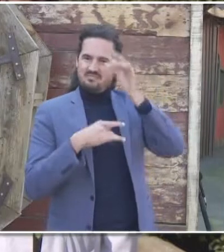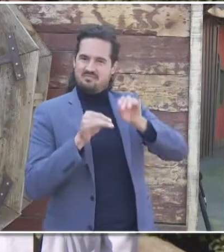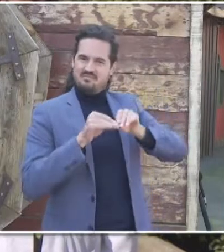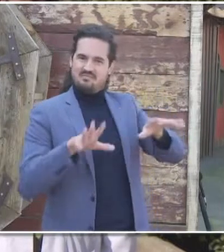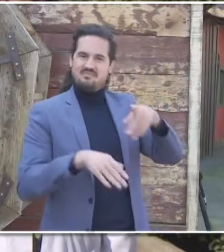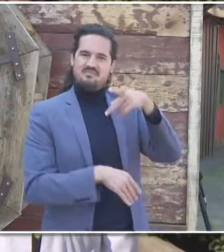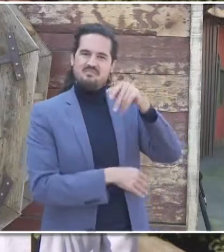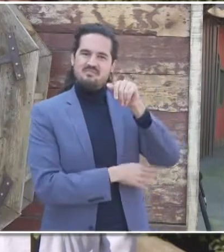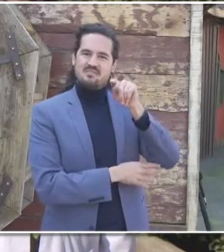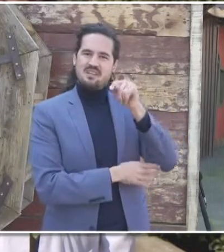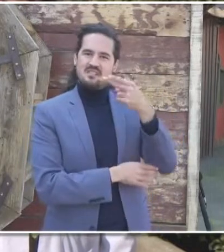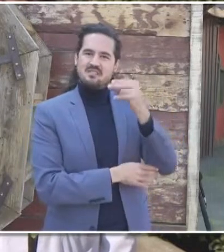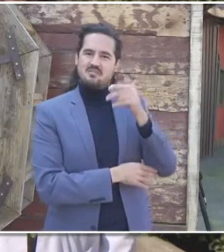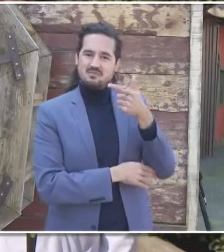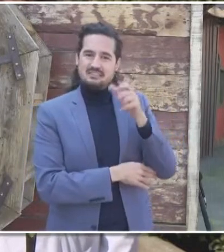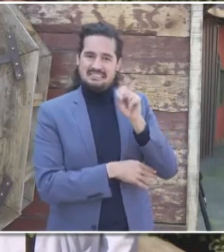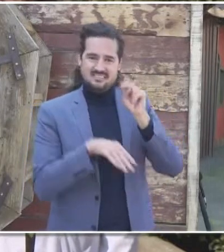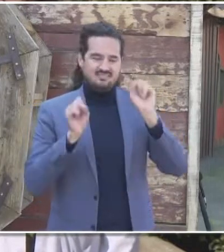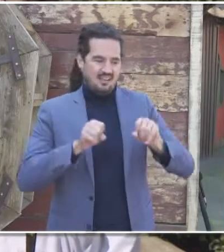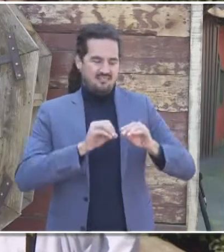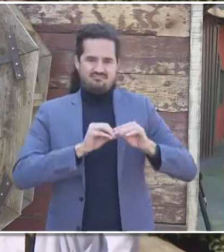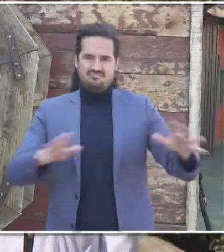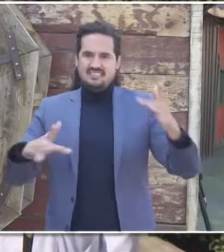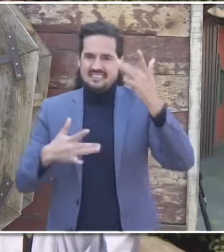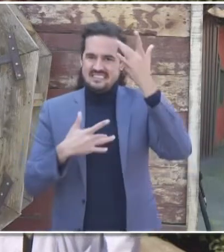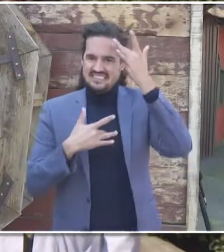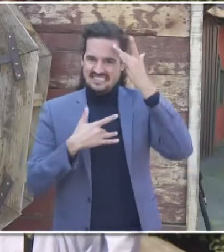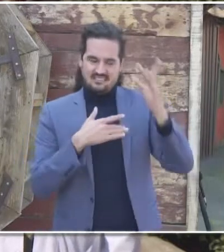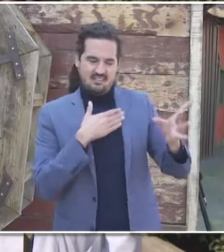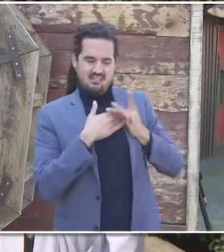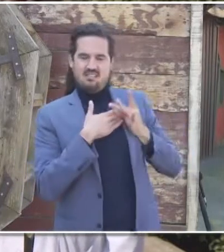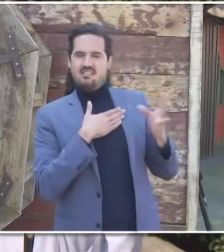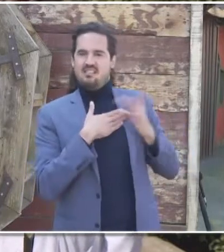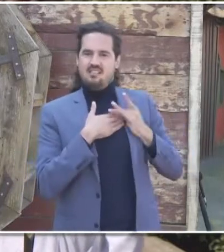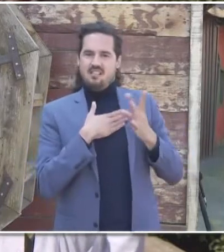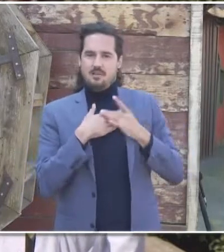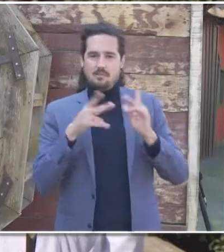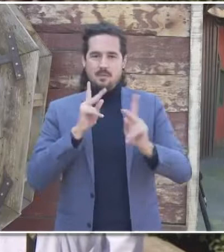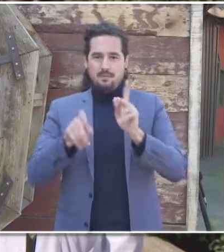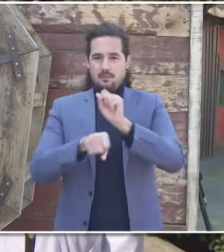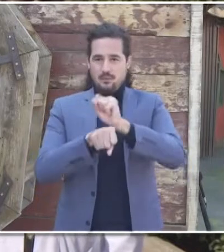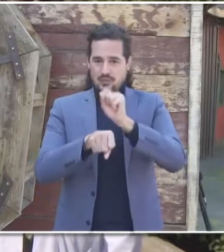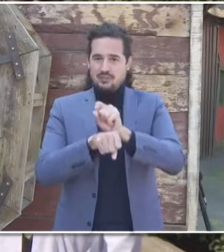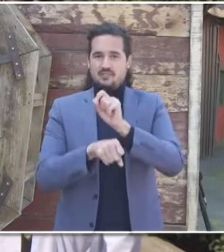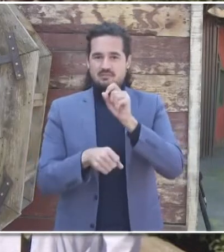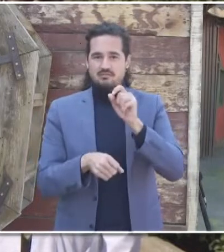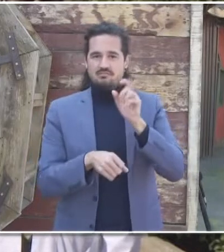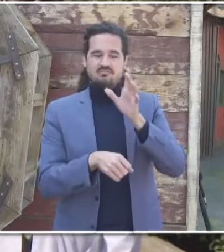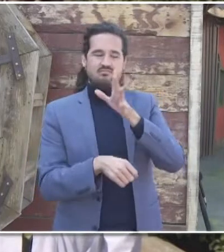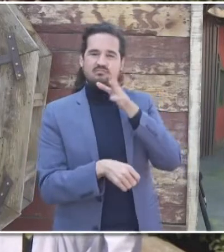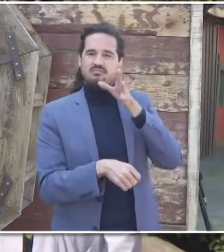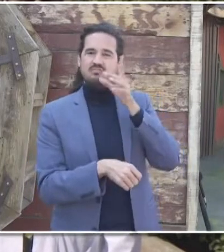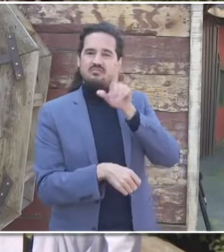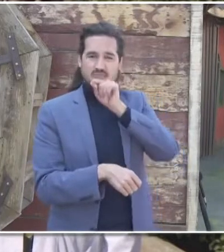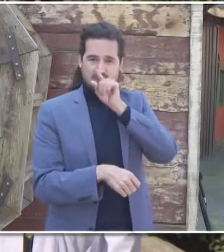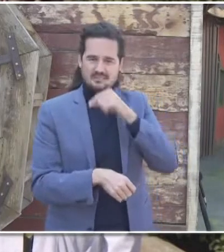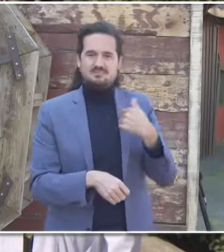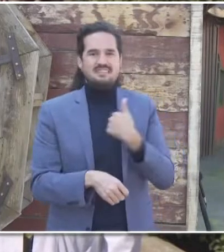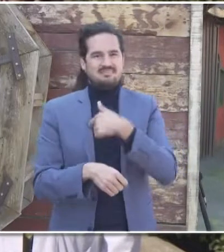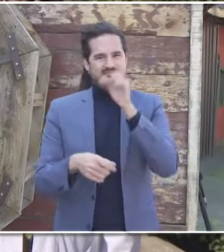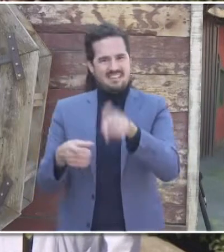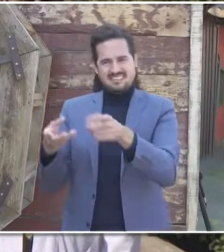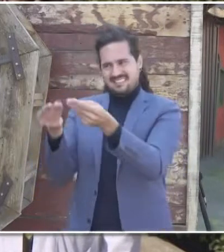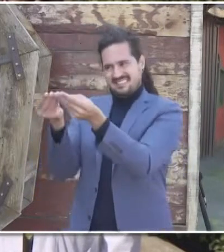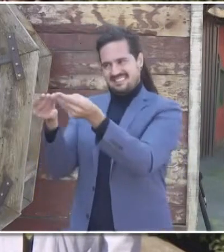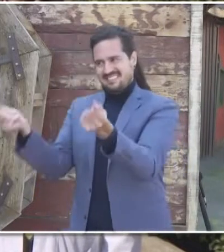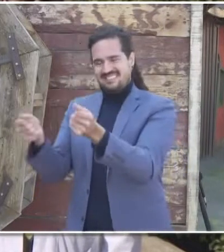do. So we got to start really thinking about addressing COVID today, but also preventing the COVIDs of the future, because the COVIDs of